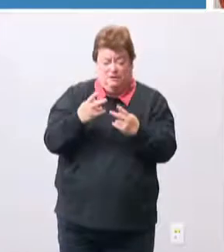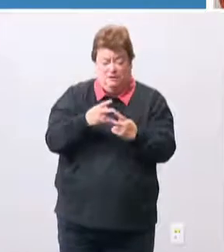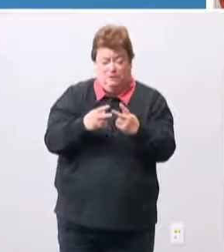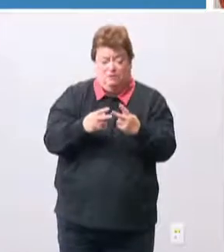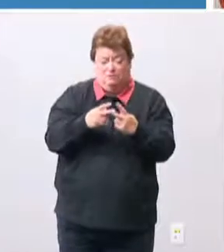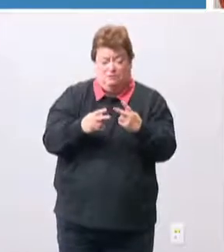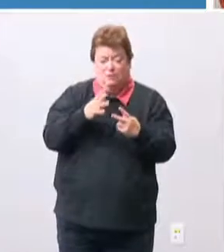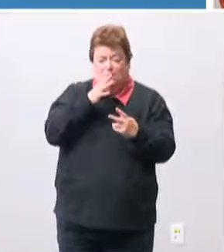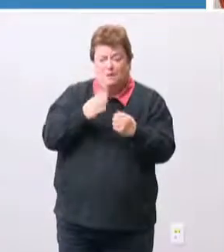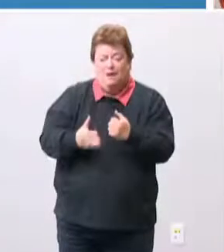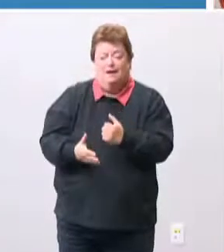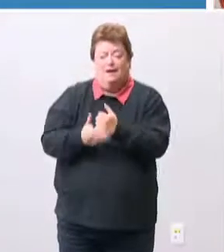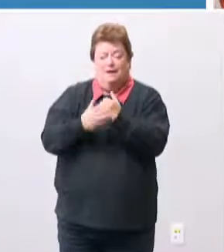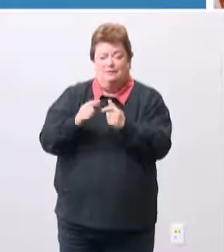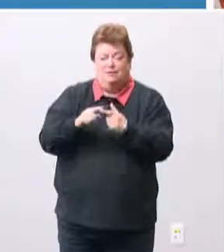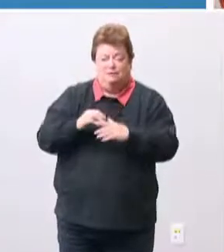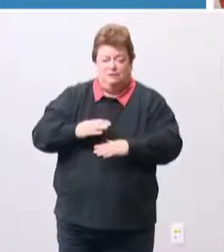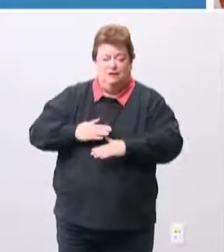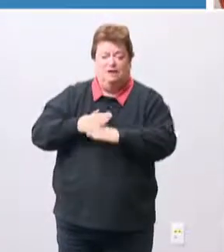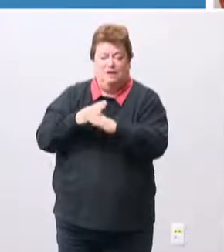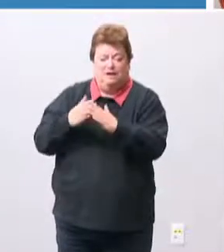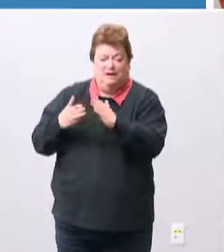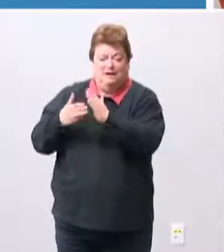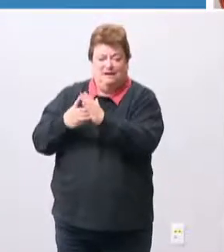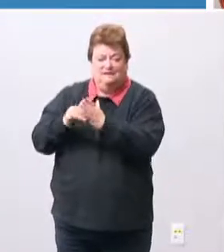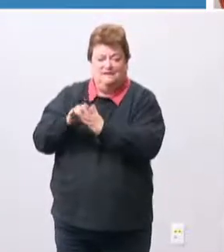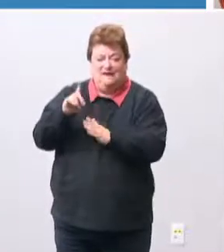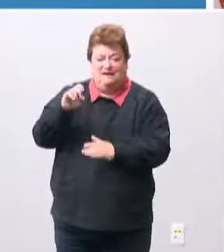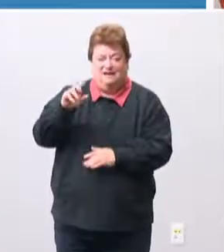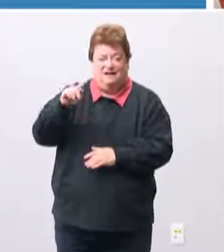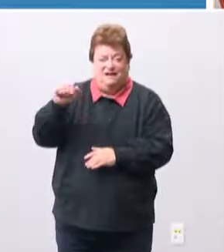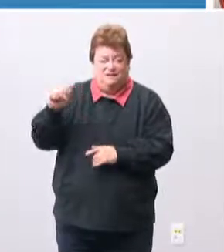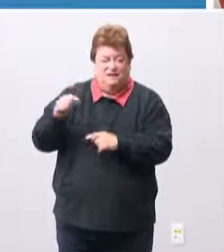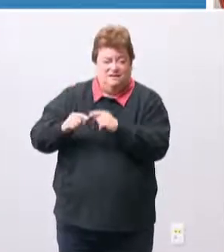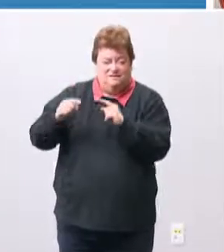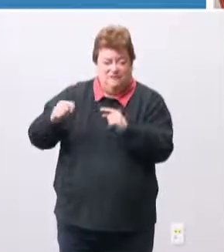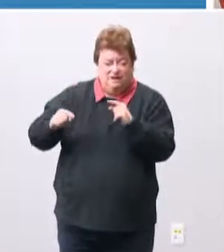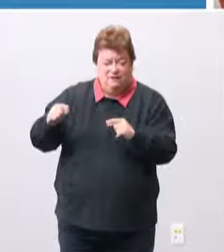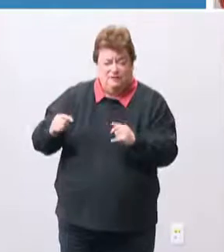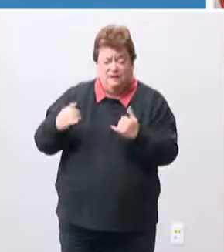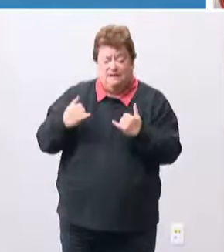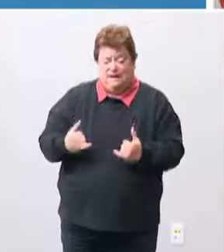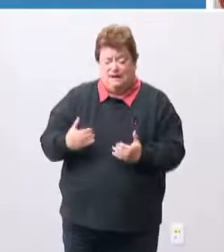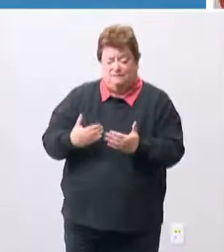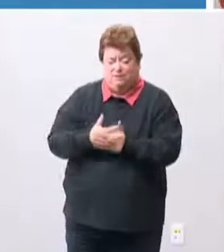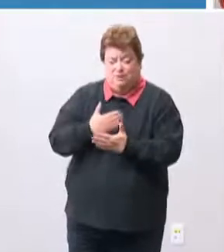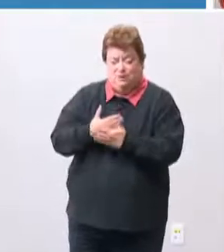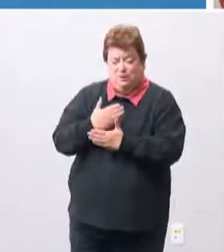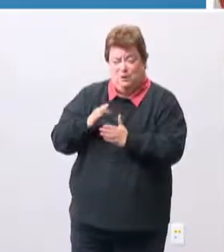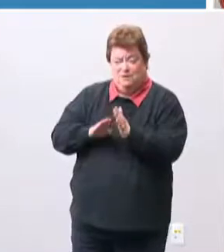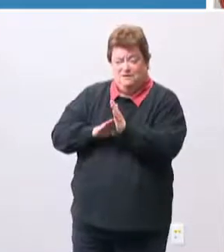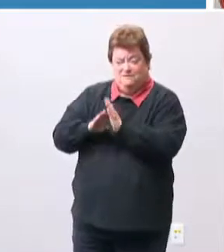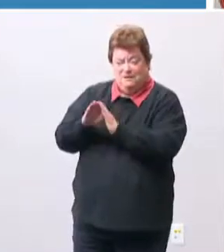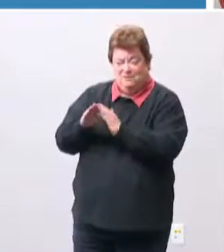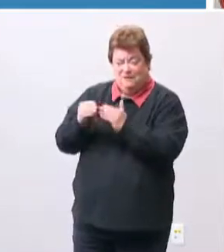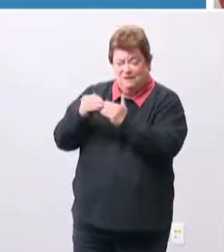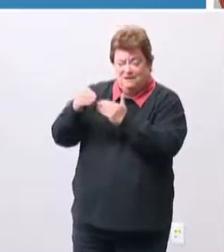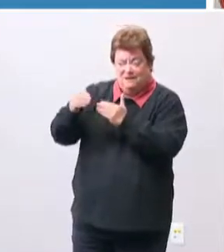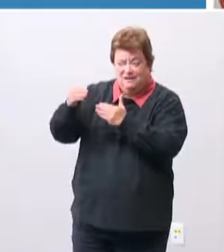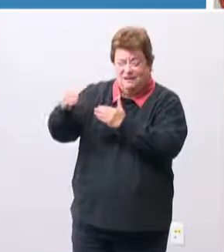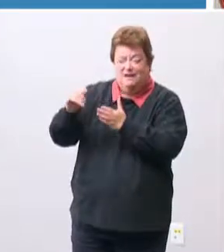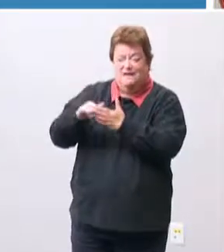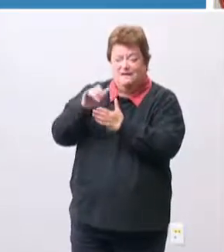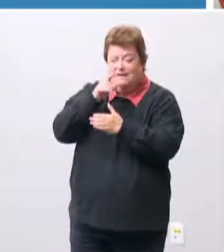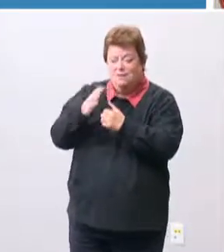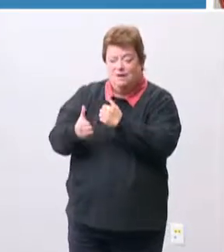this surge driven by the Delta variant. As I mentioned, there's a new development on the horizon that would aid in